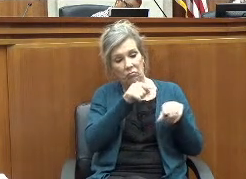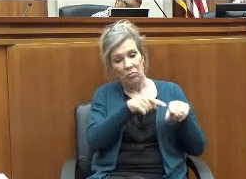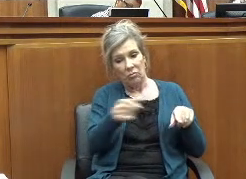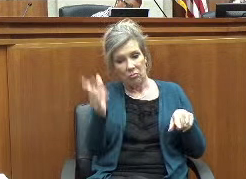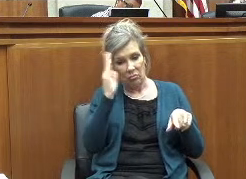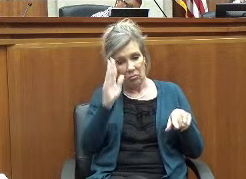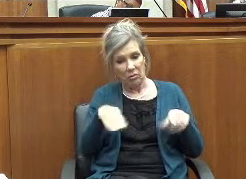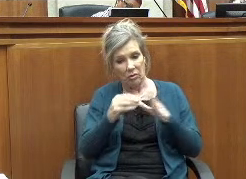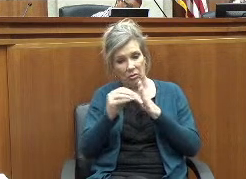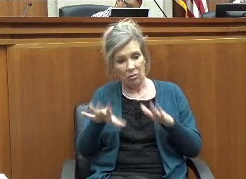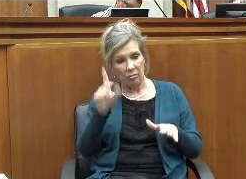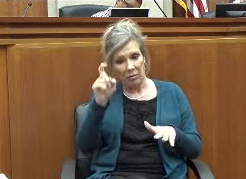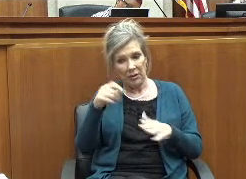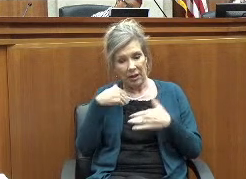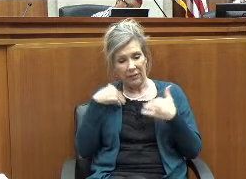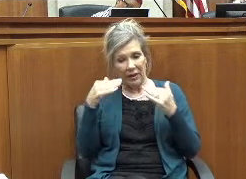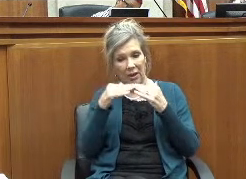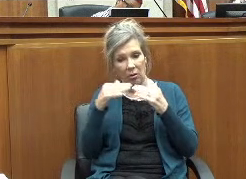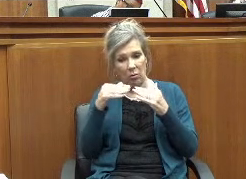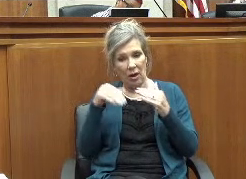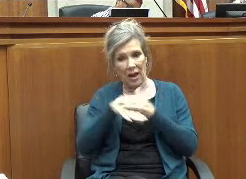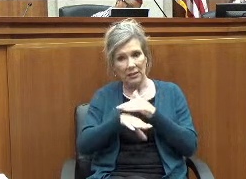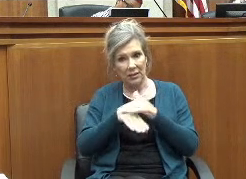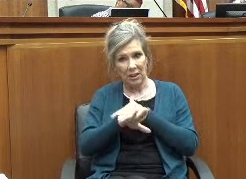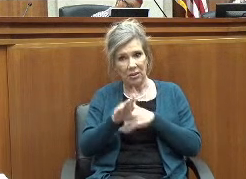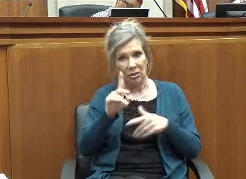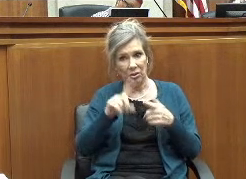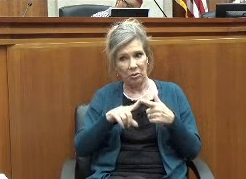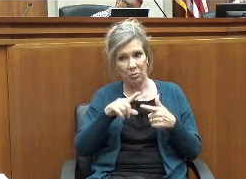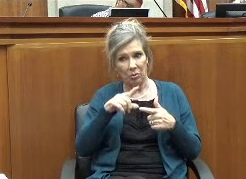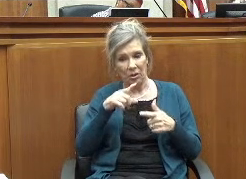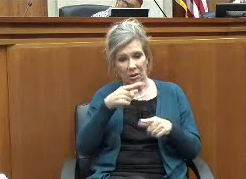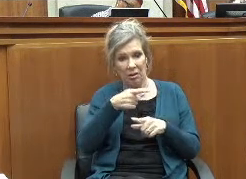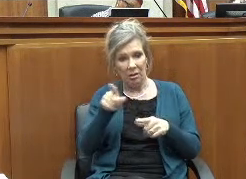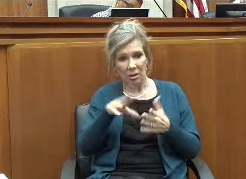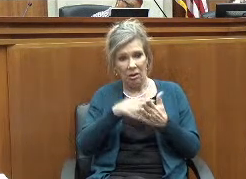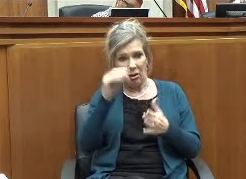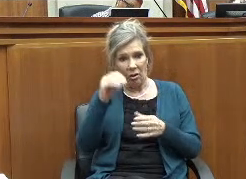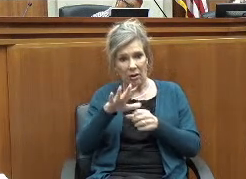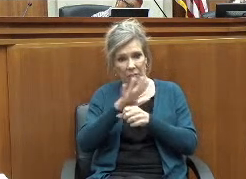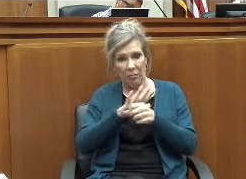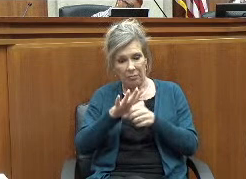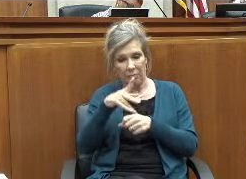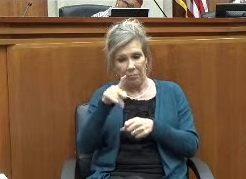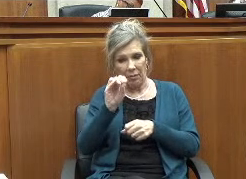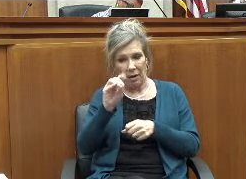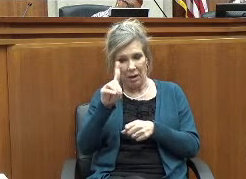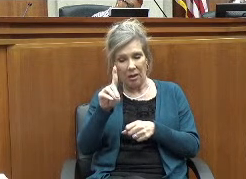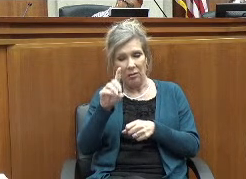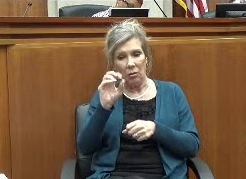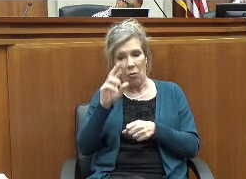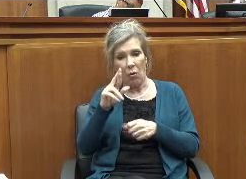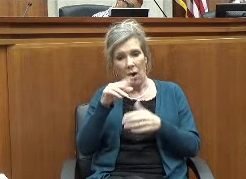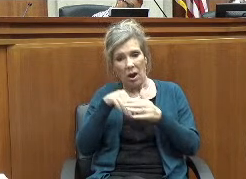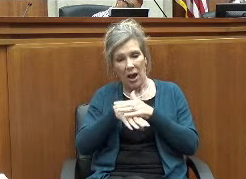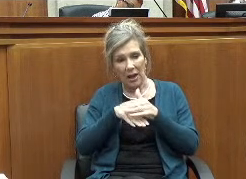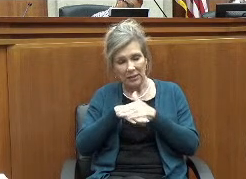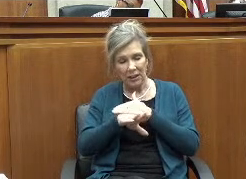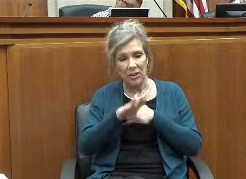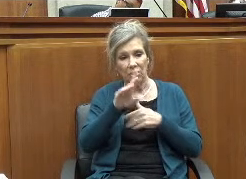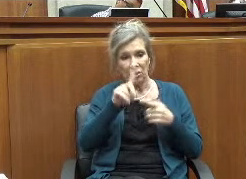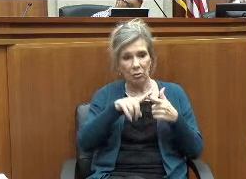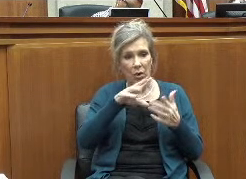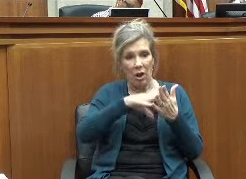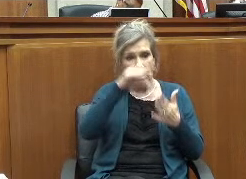given access, equal access to learning pod services, right? Or access, you usually say